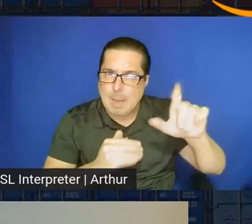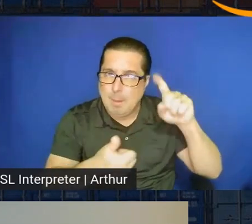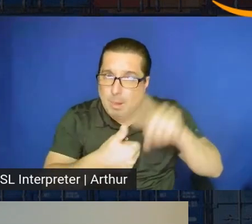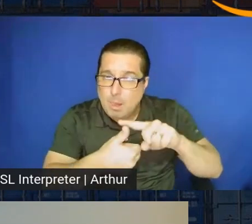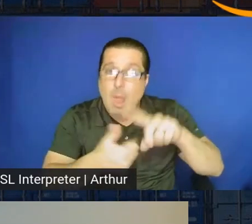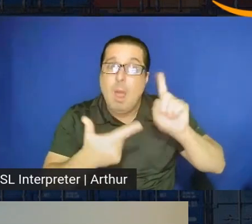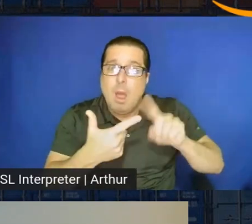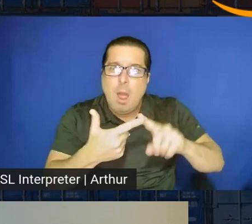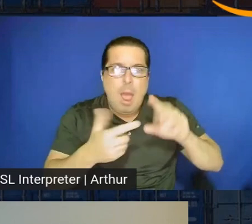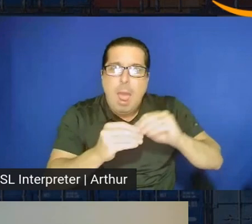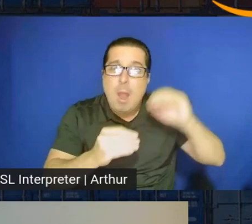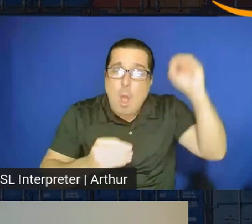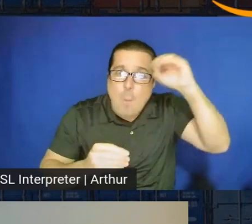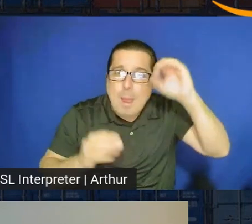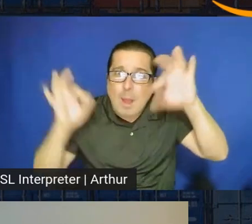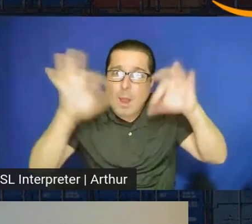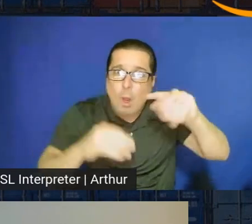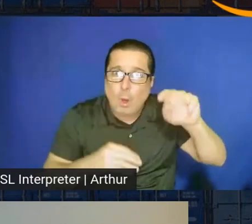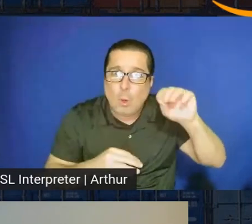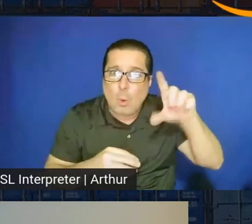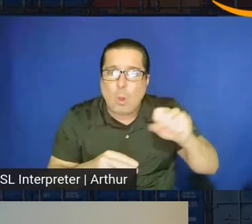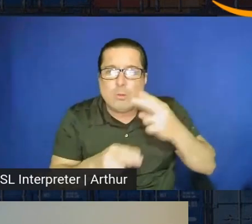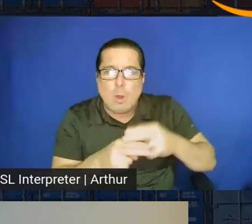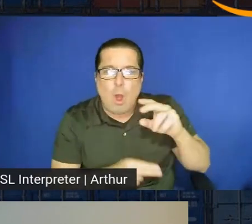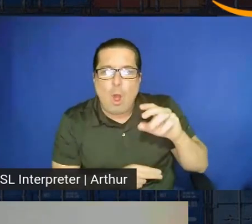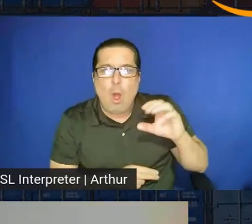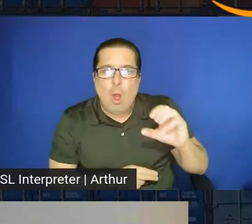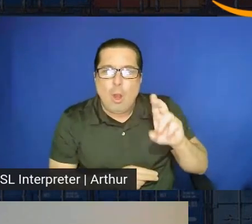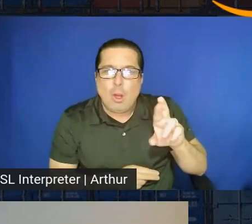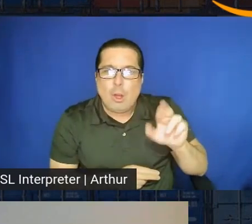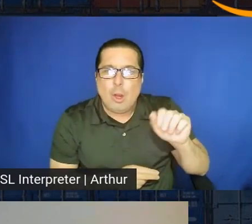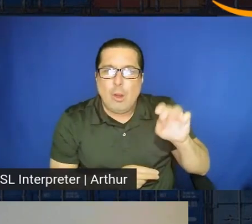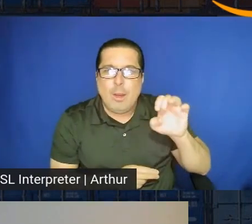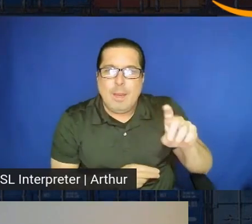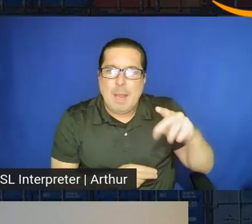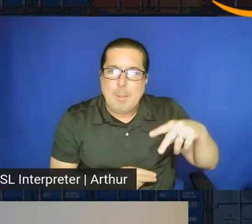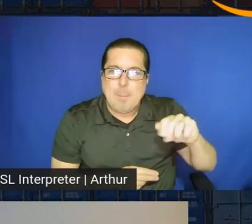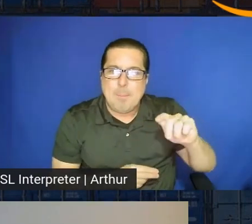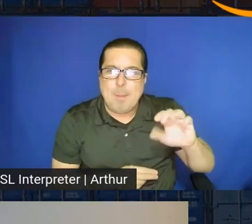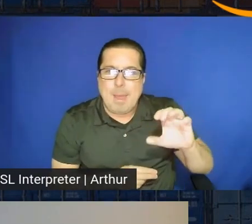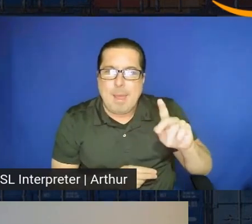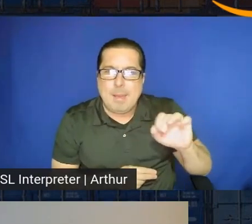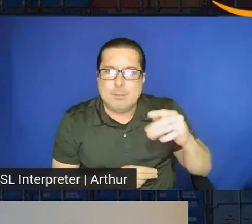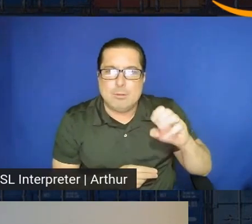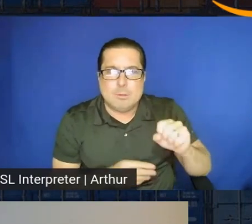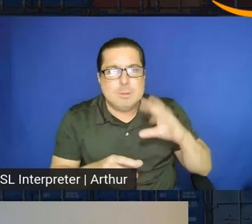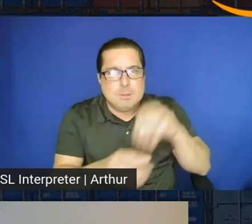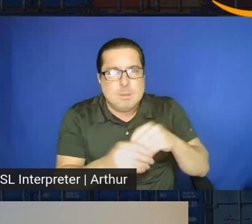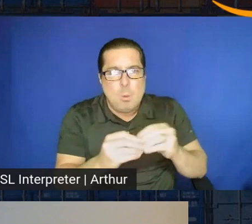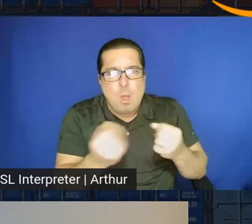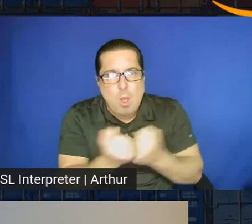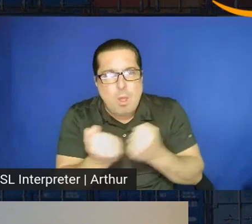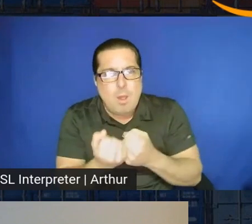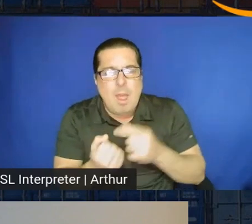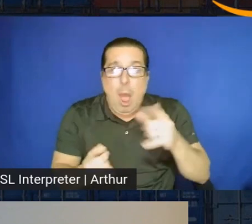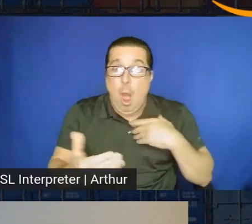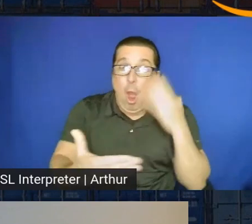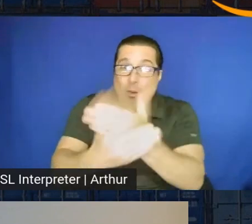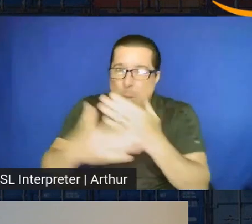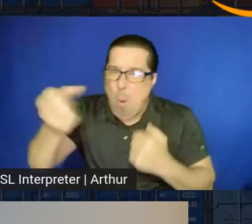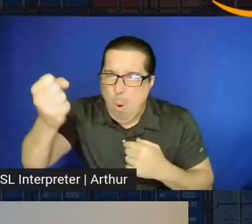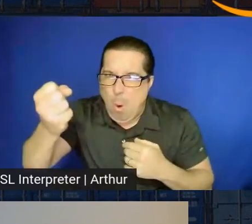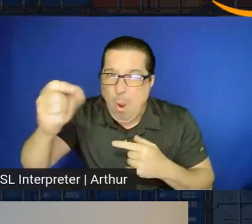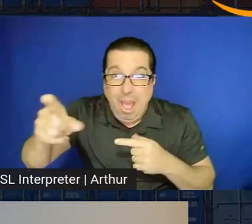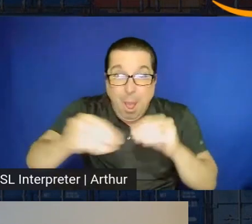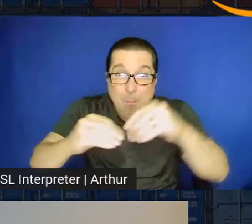set of tools, which we call curated packages, that are fully supported by AWS. So customers... Rama, hate to interrupt you, but I want to dive into that